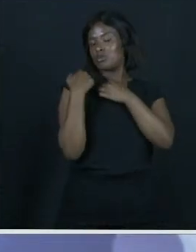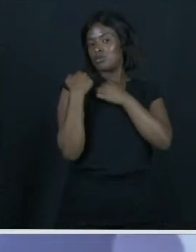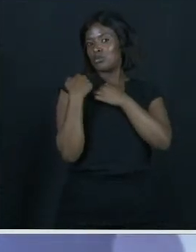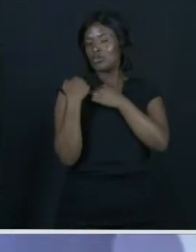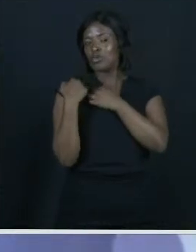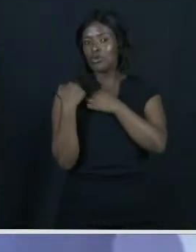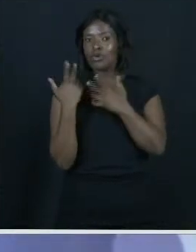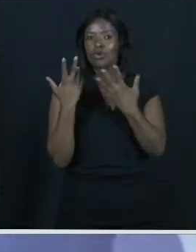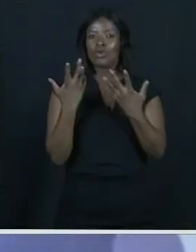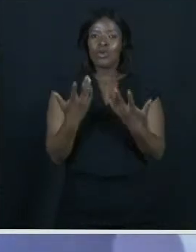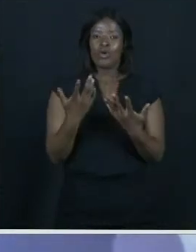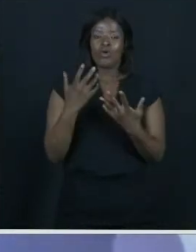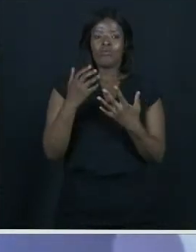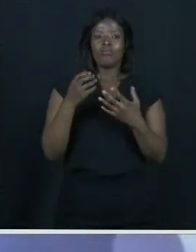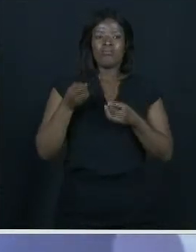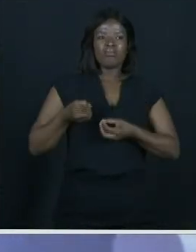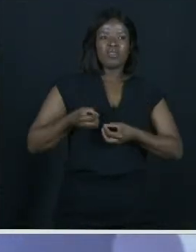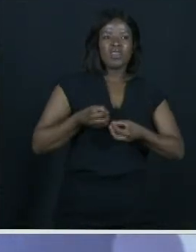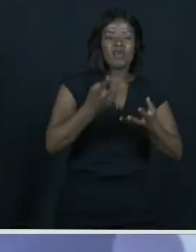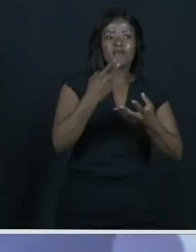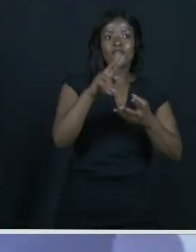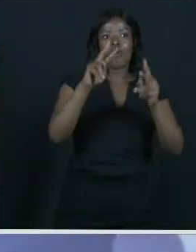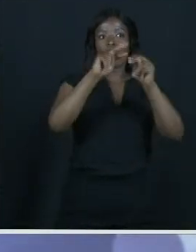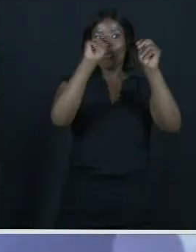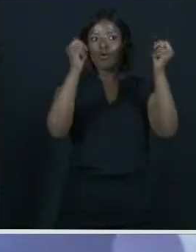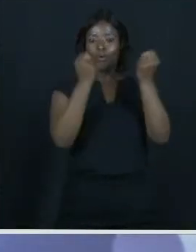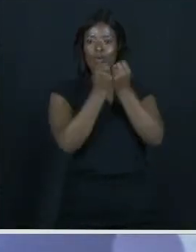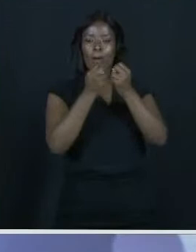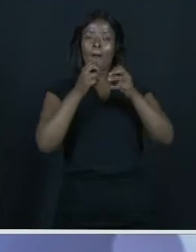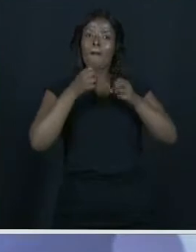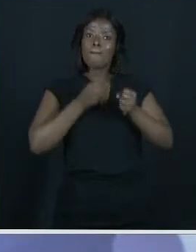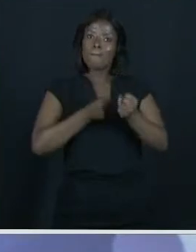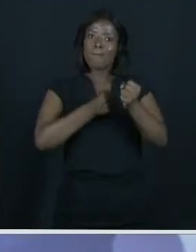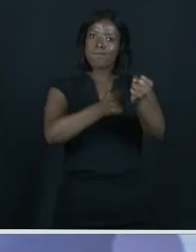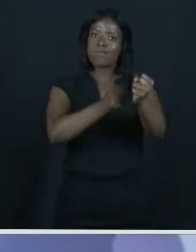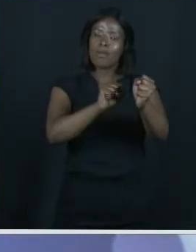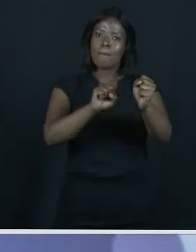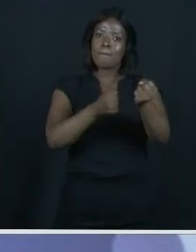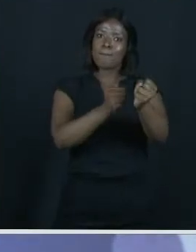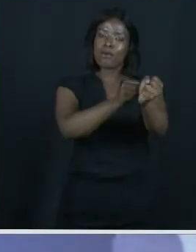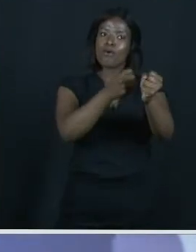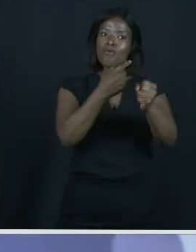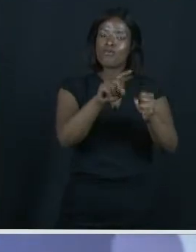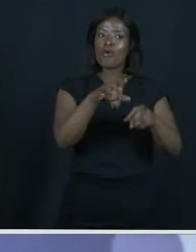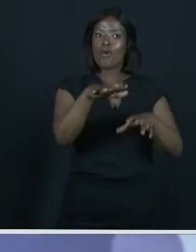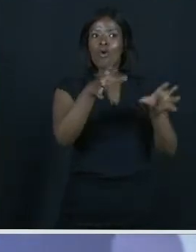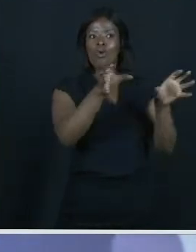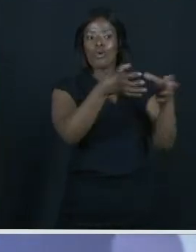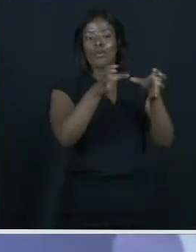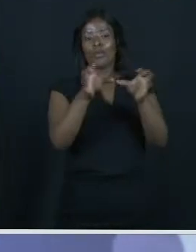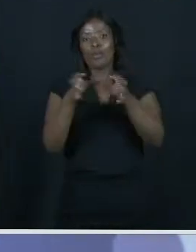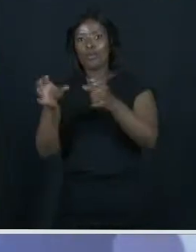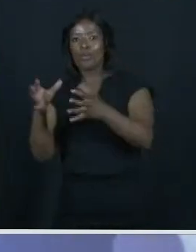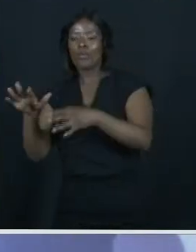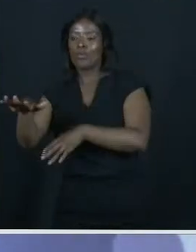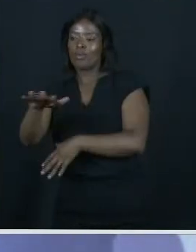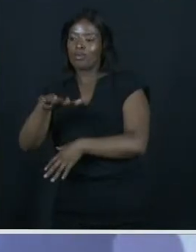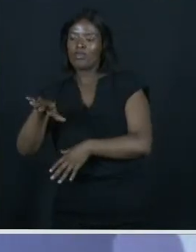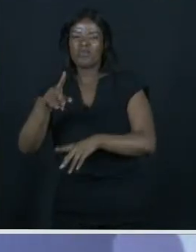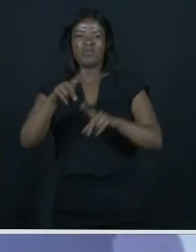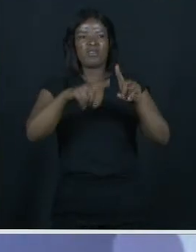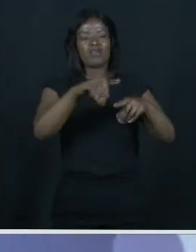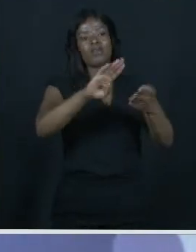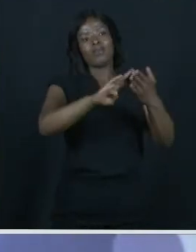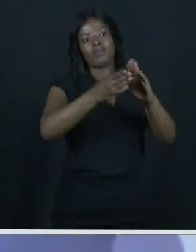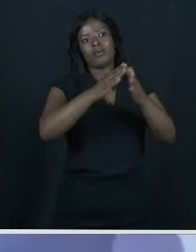to institutionalize the National Strategic Plan across sectors of our society. Despite